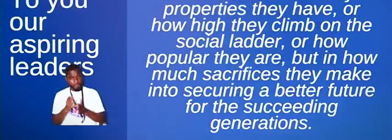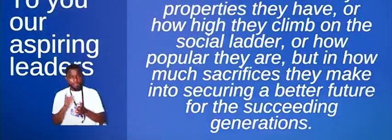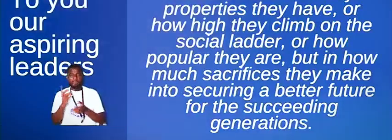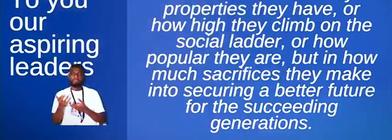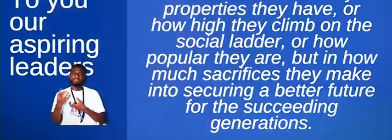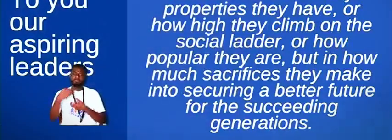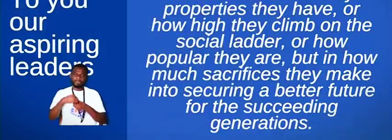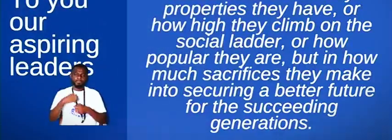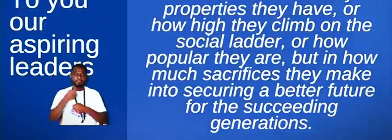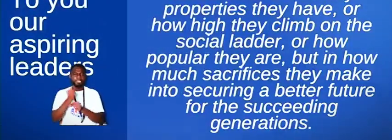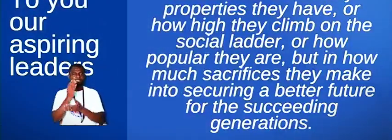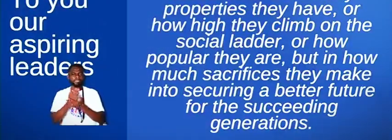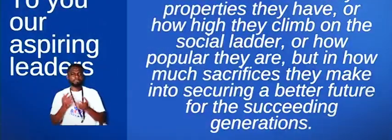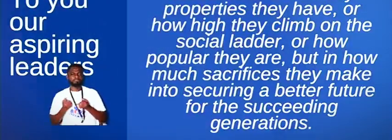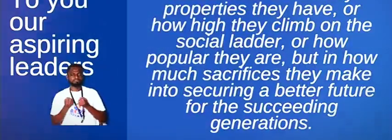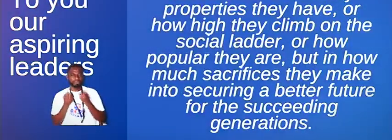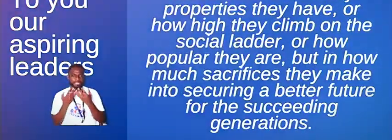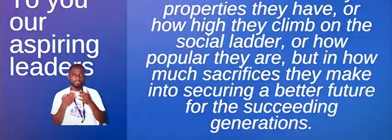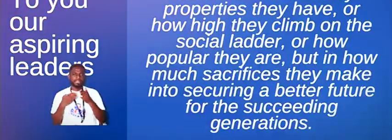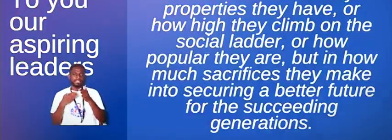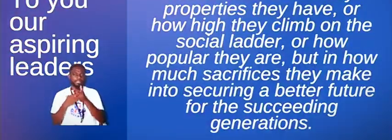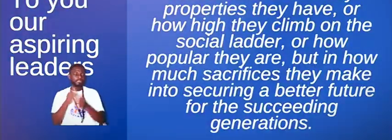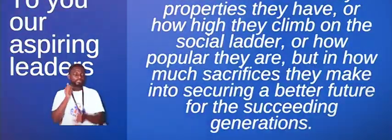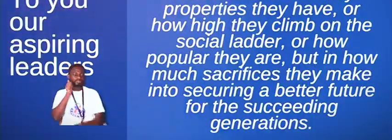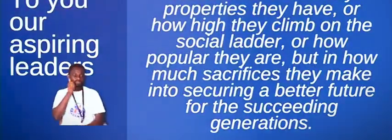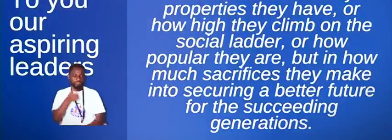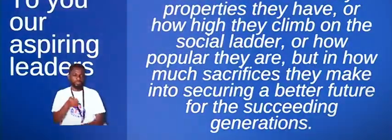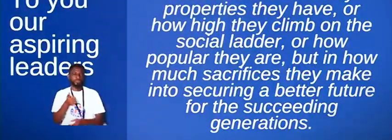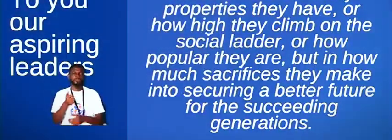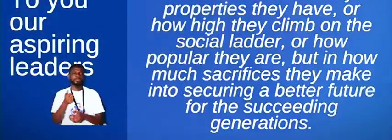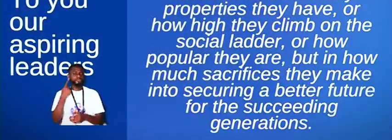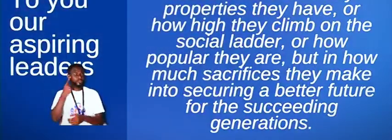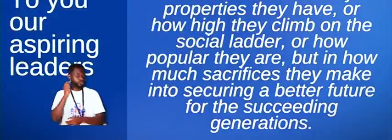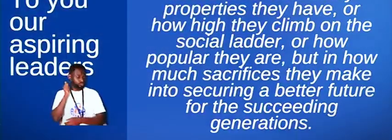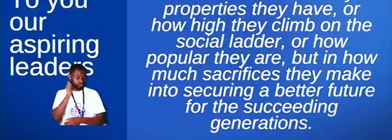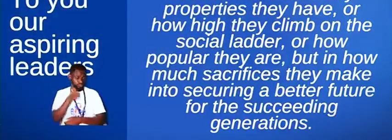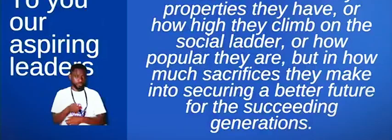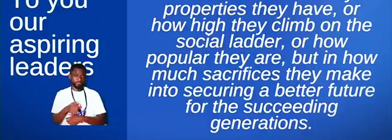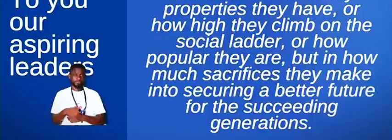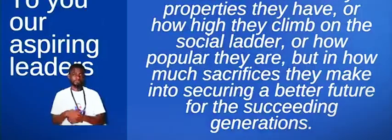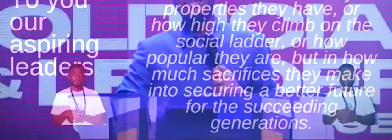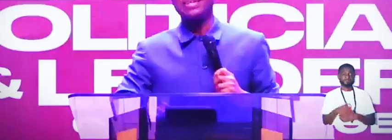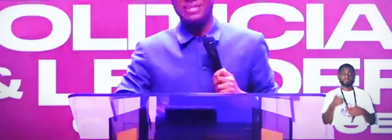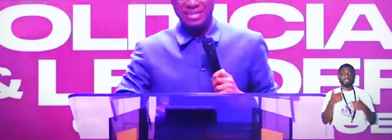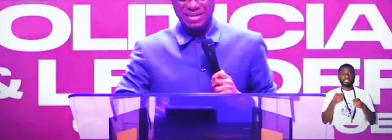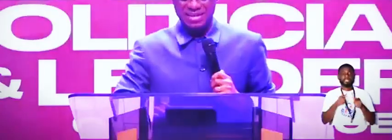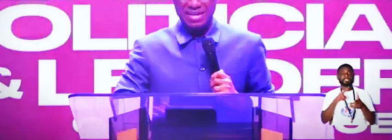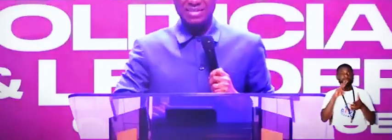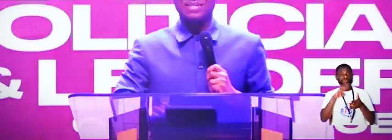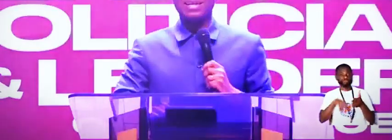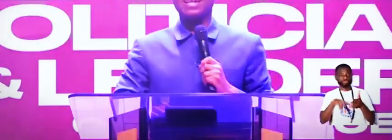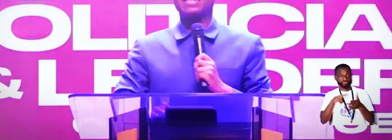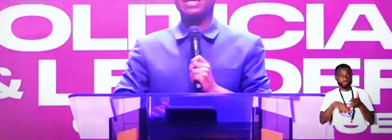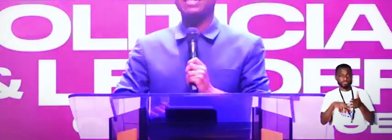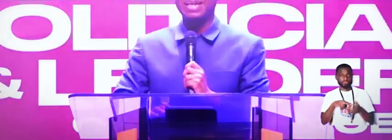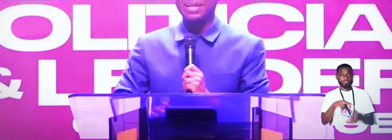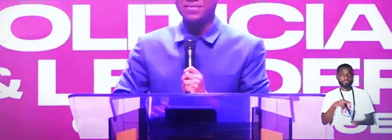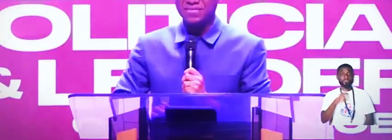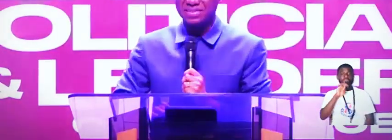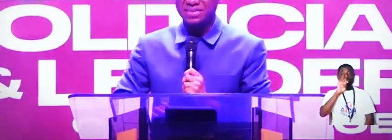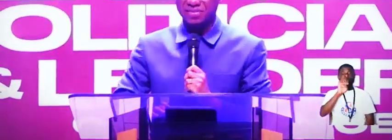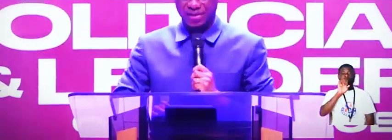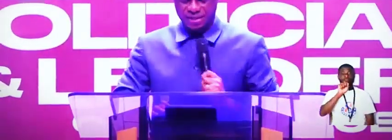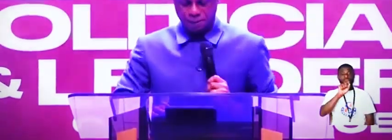some sacrifices against tomorrow. Against tomorrow. Let's read Esther